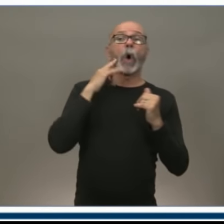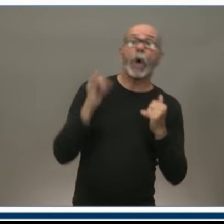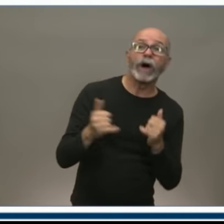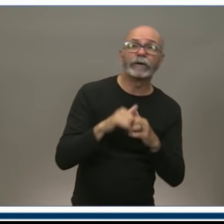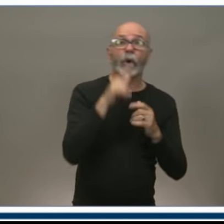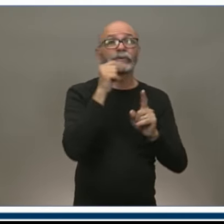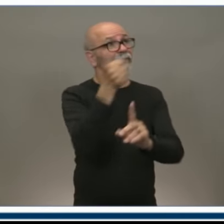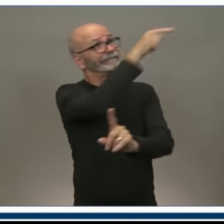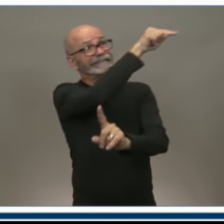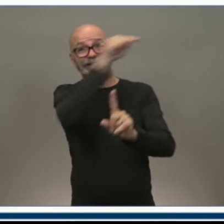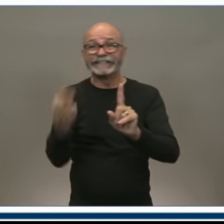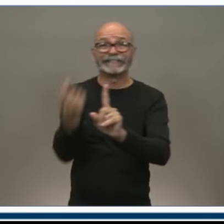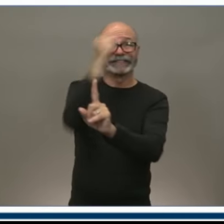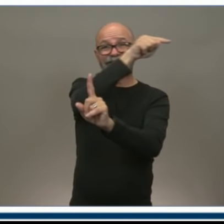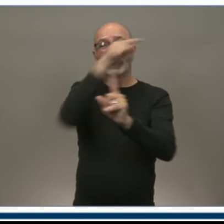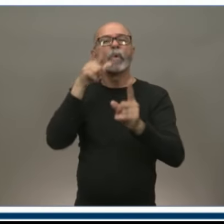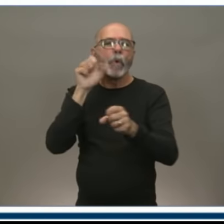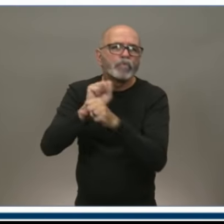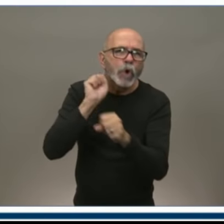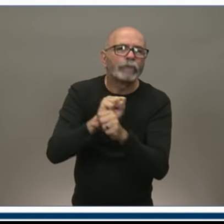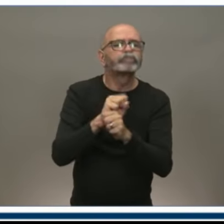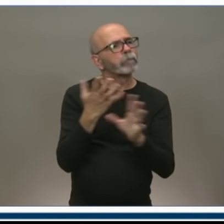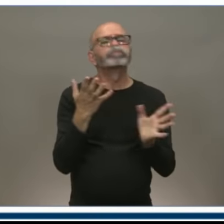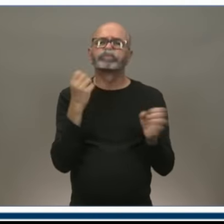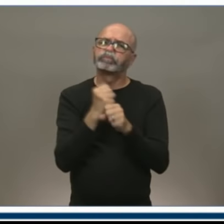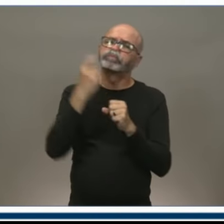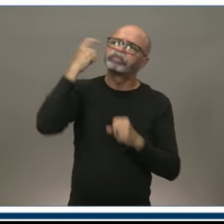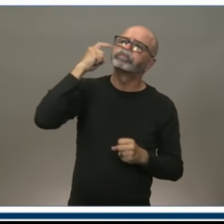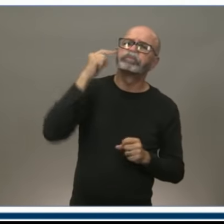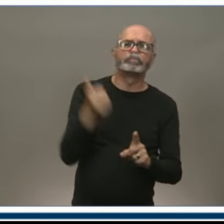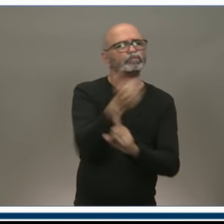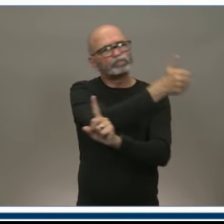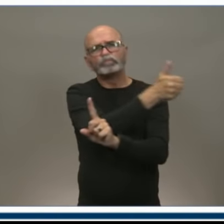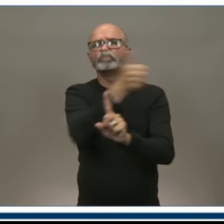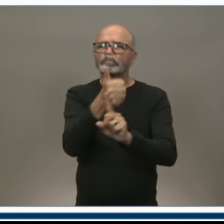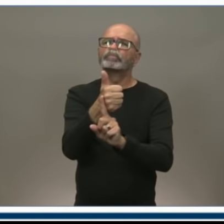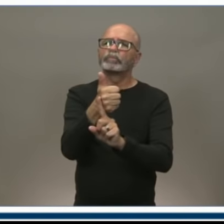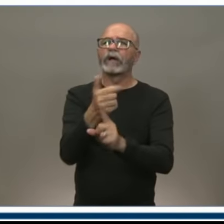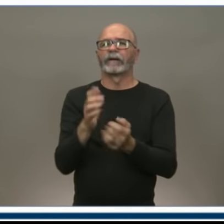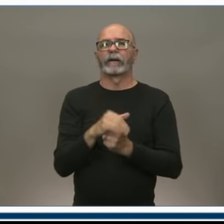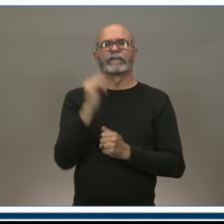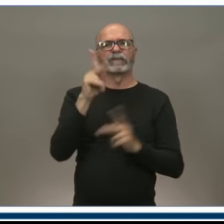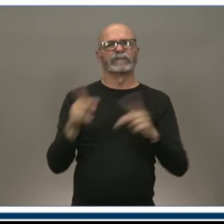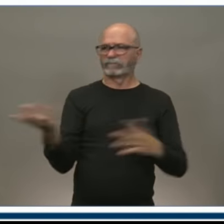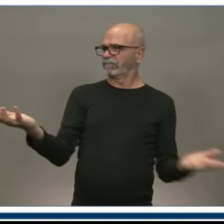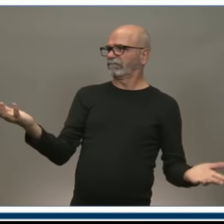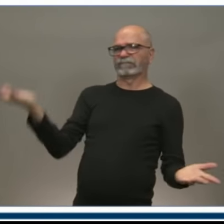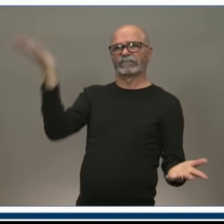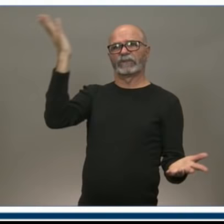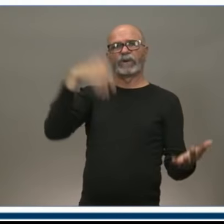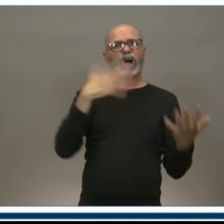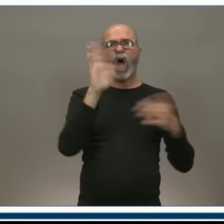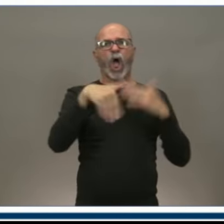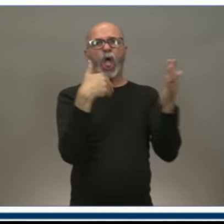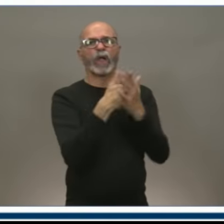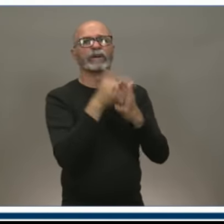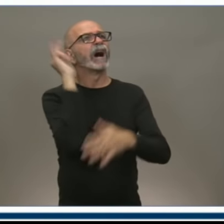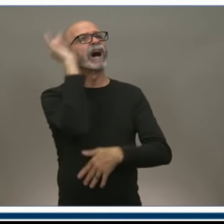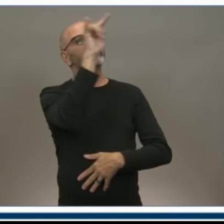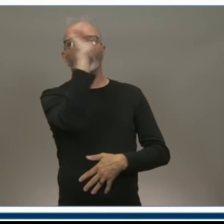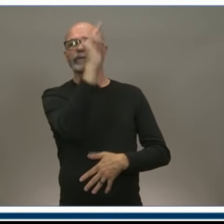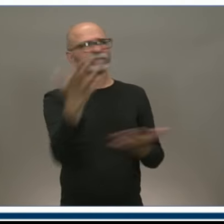is reasonable and makes sense. But we're getting a lot of questions about why aren't we traveling, why aren't we testing everybody at the airport, everybody at the